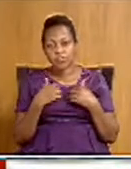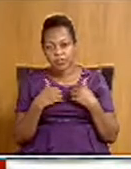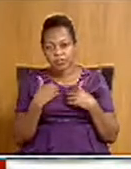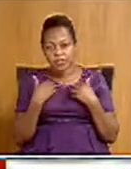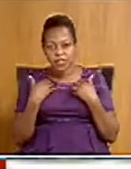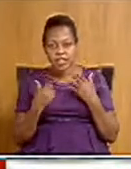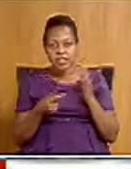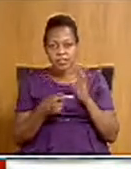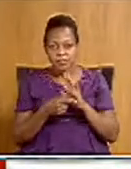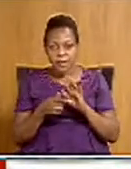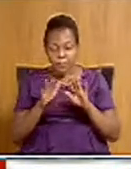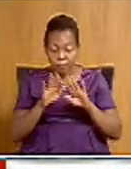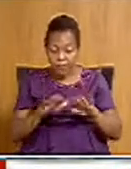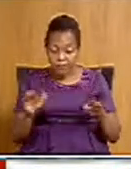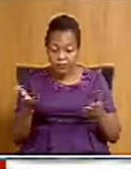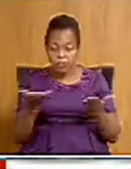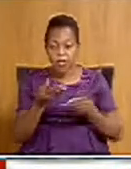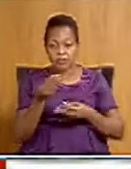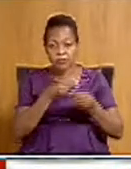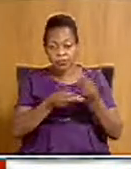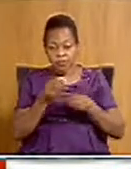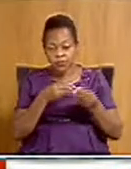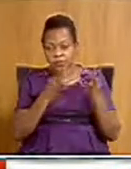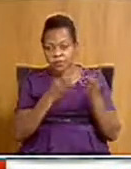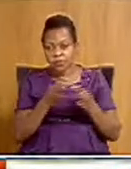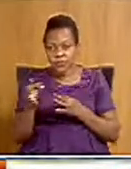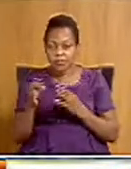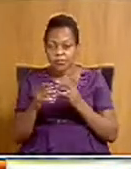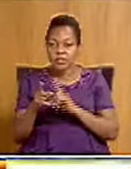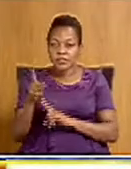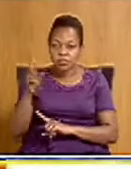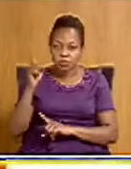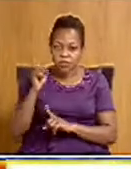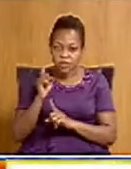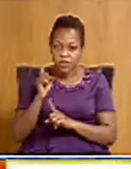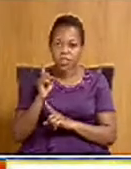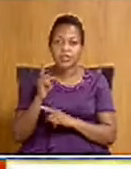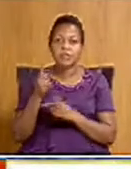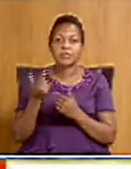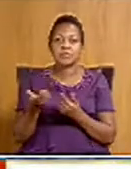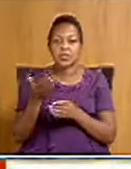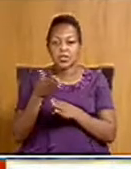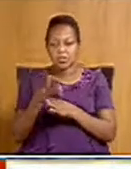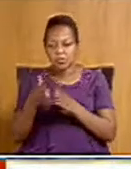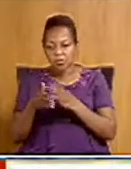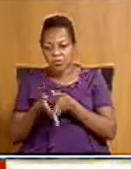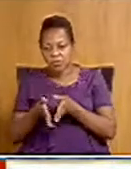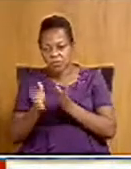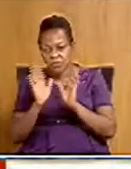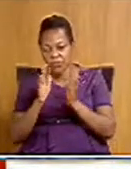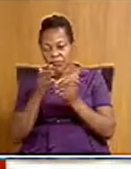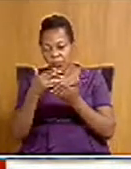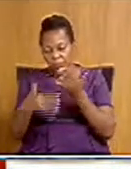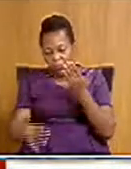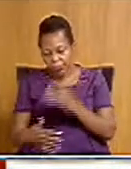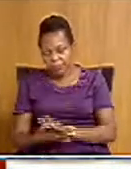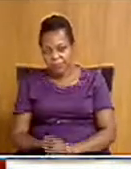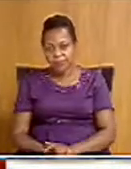as markets where you sell your products, security, infrastructure, etc.